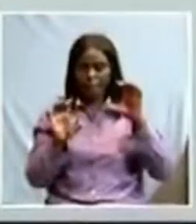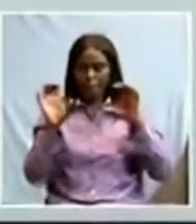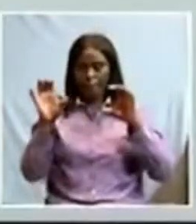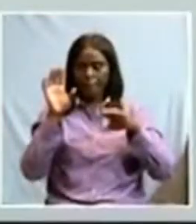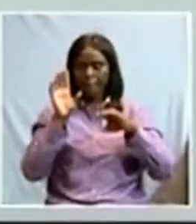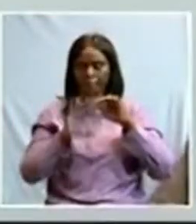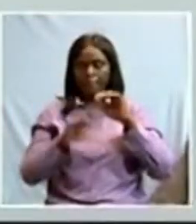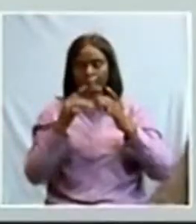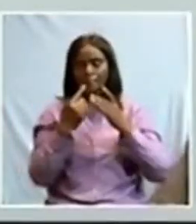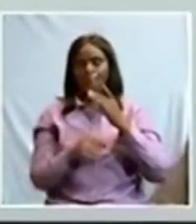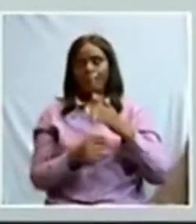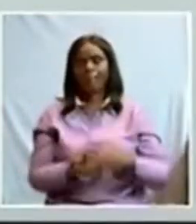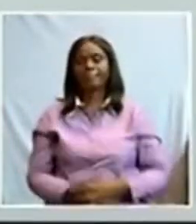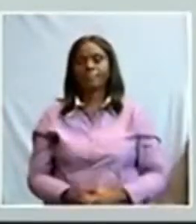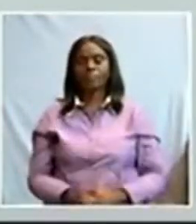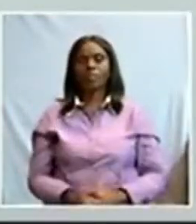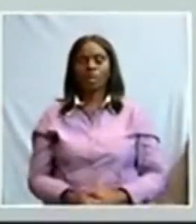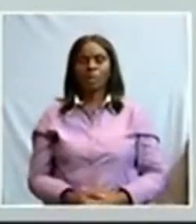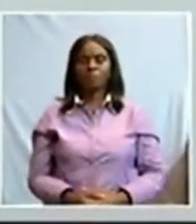was